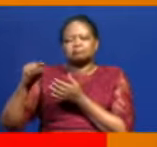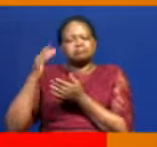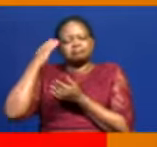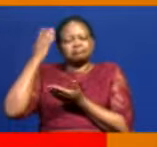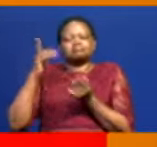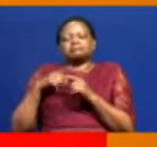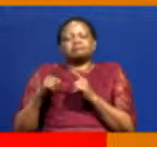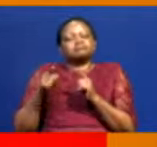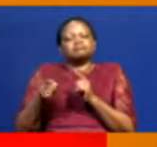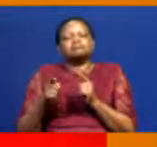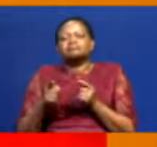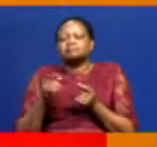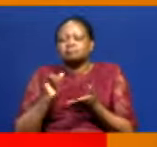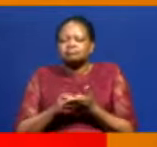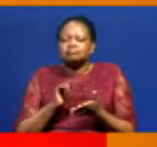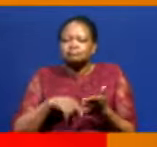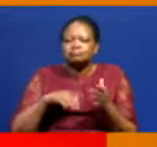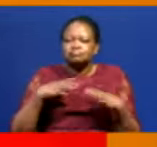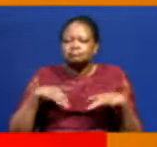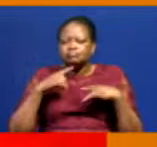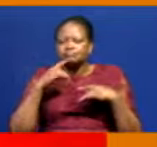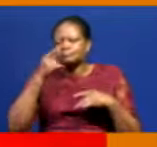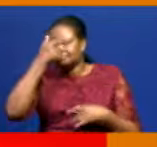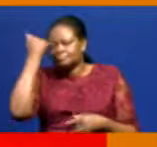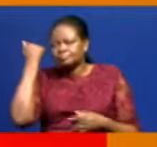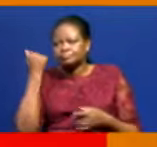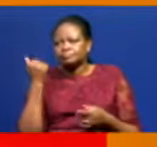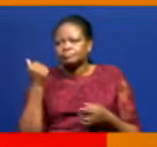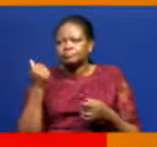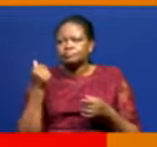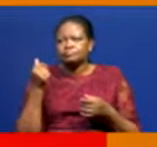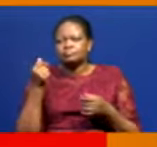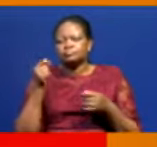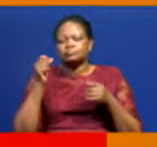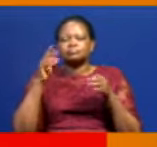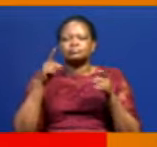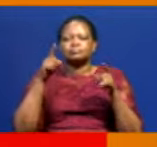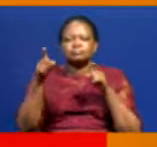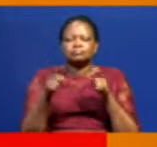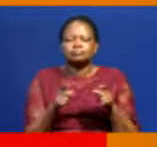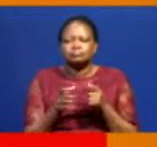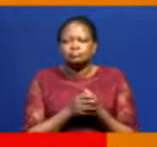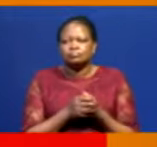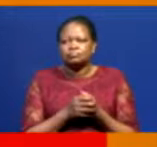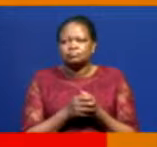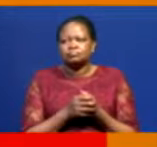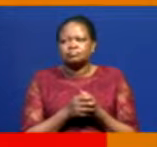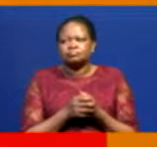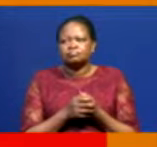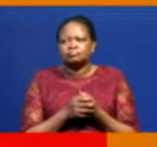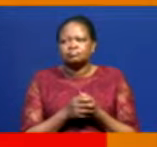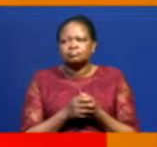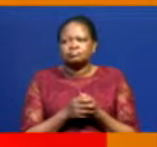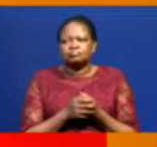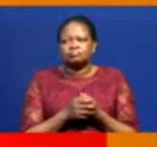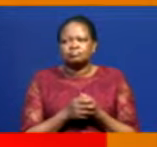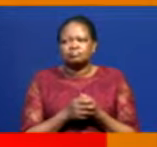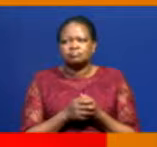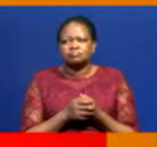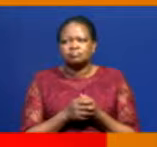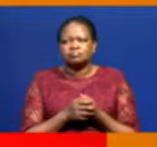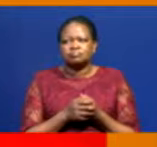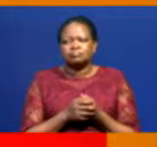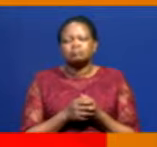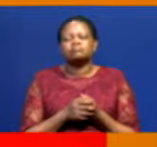issue. But why we're having that debate is because of the dominance, notwithstanding the reforms that we make, of the